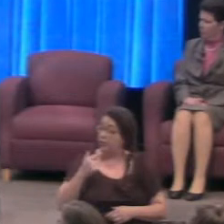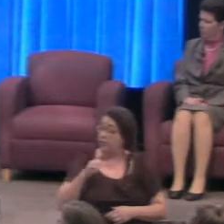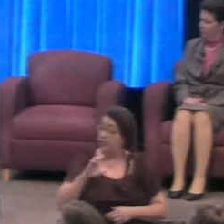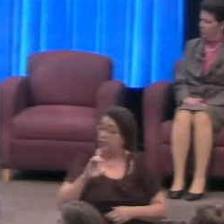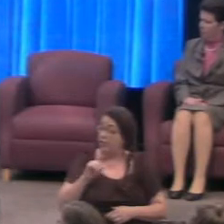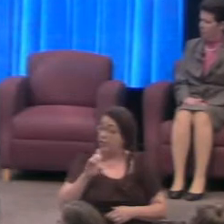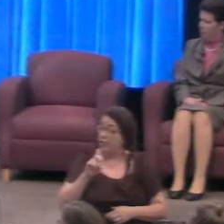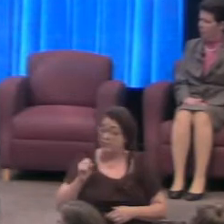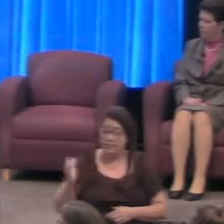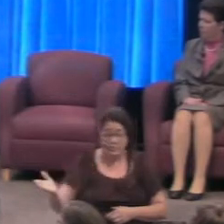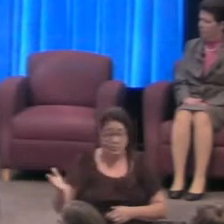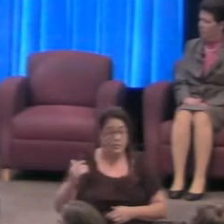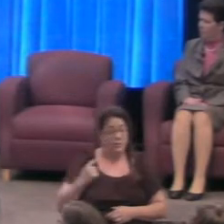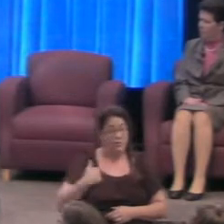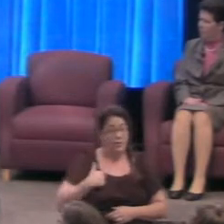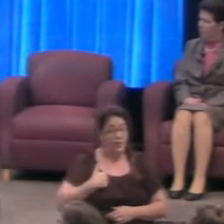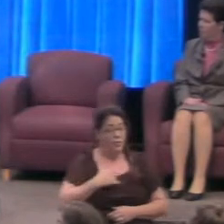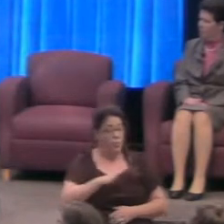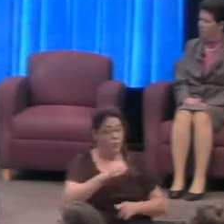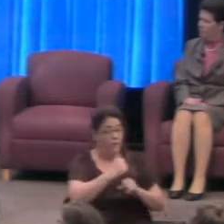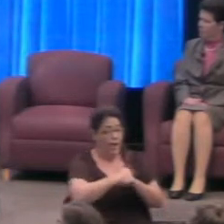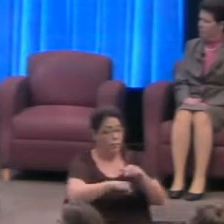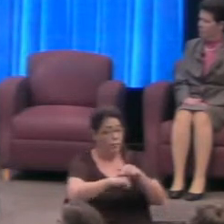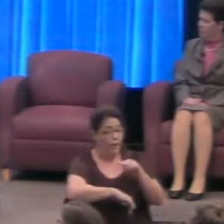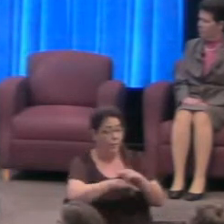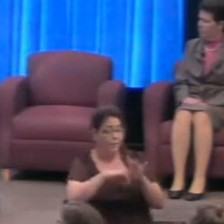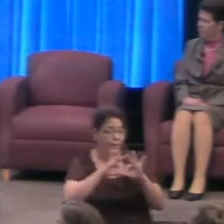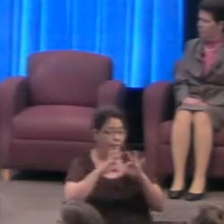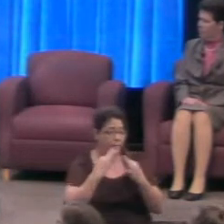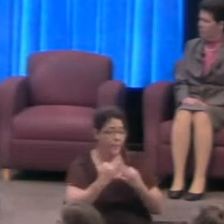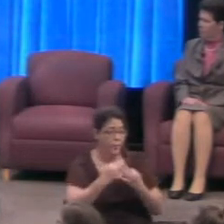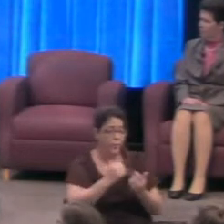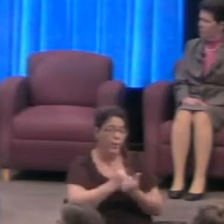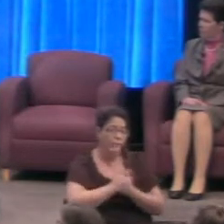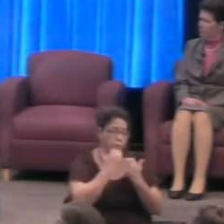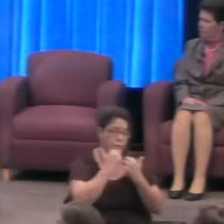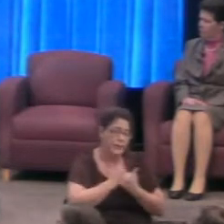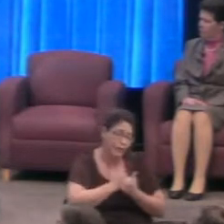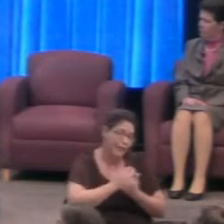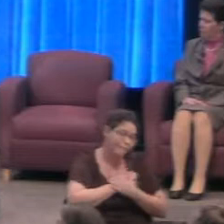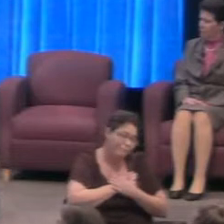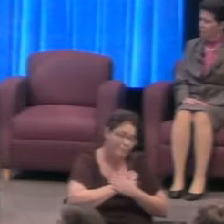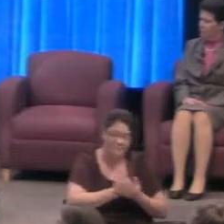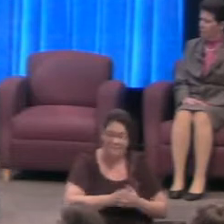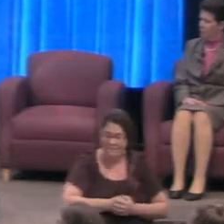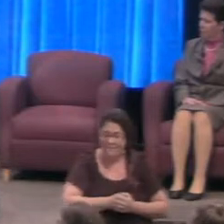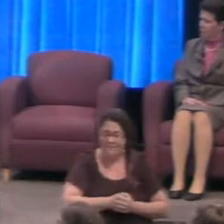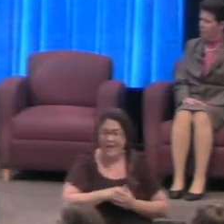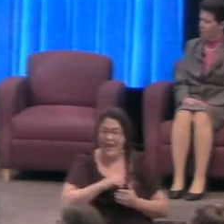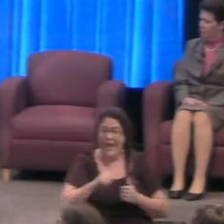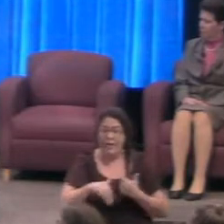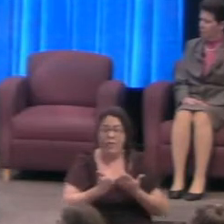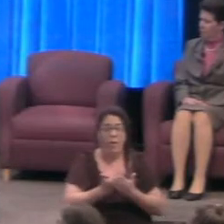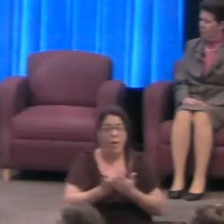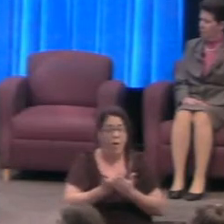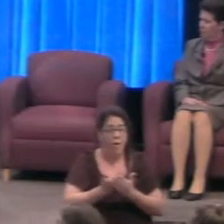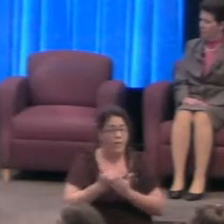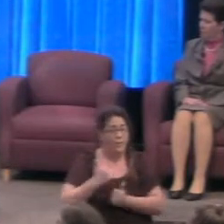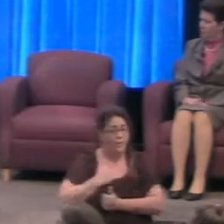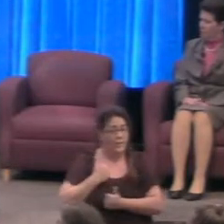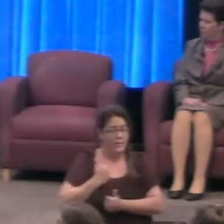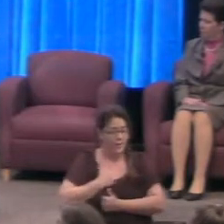and I, your fighter bomber family who loves you dearly, and the airmen you've